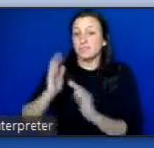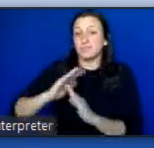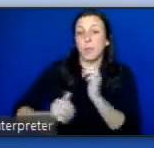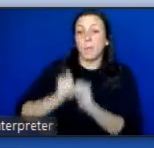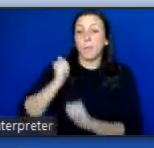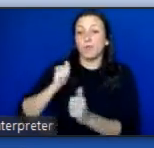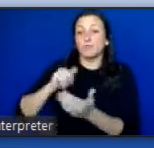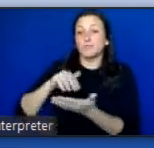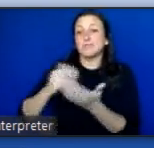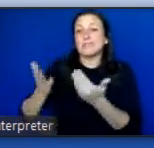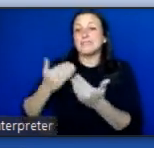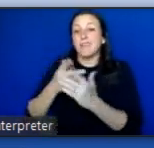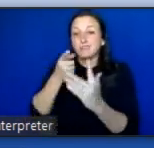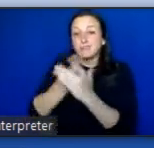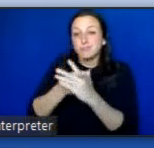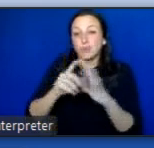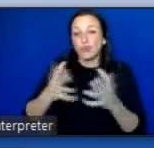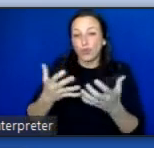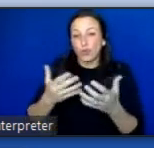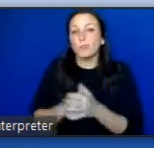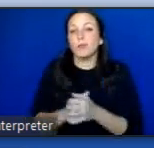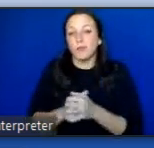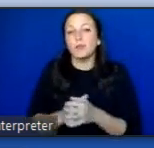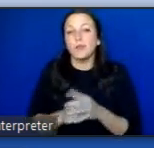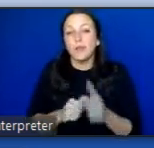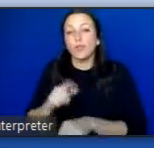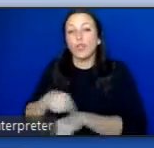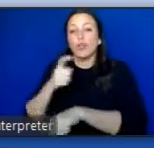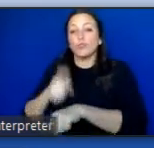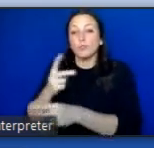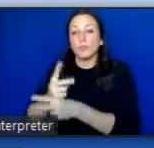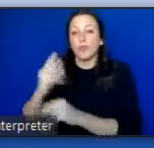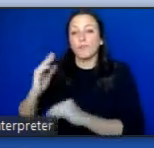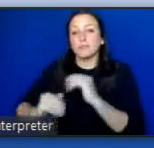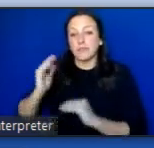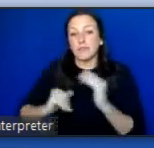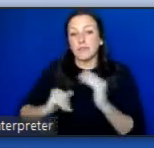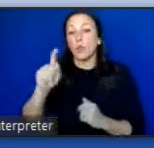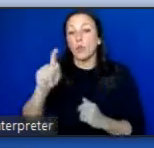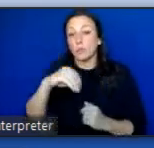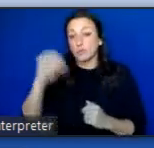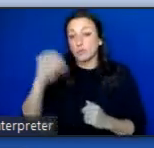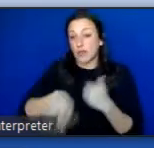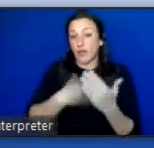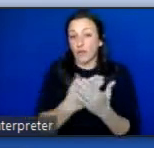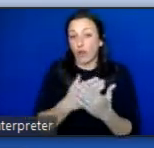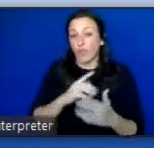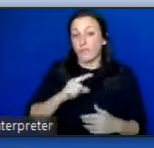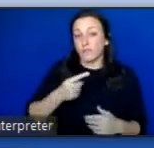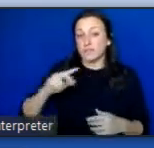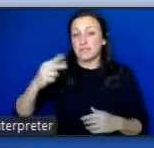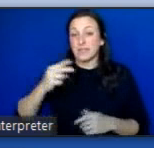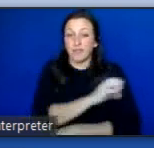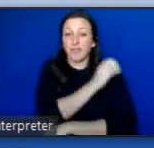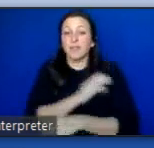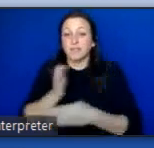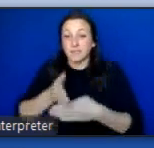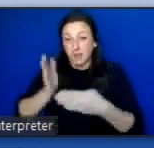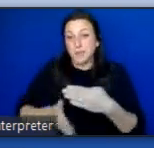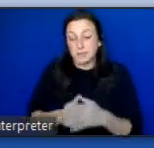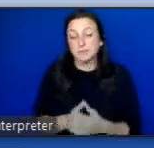care facilities. 100% of our first and second clinics have been completed. And as you